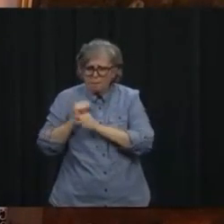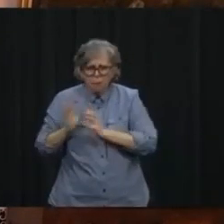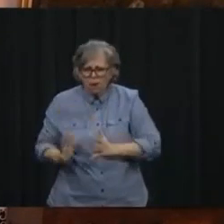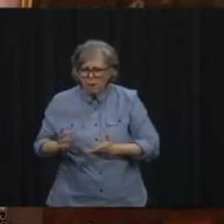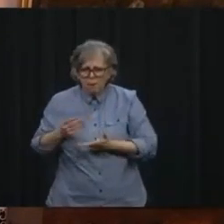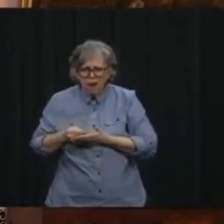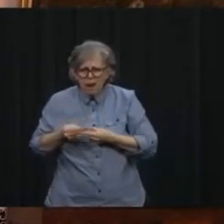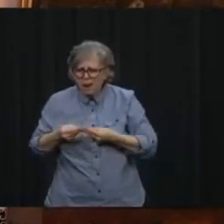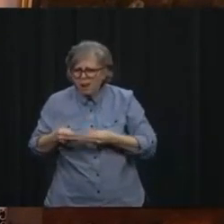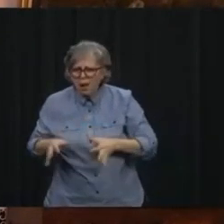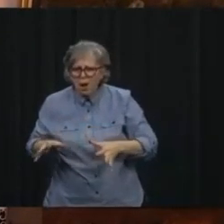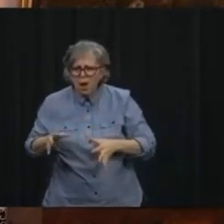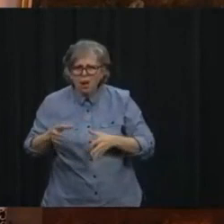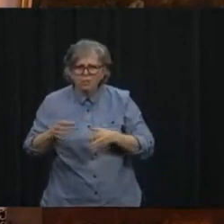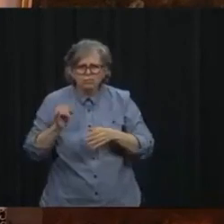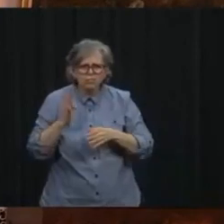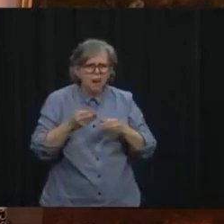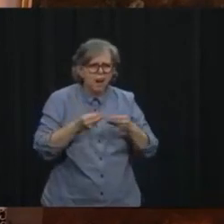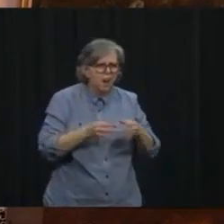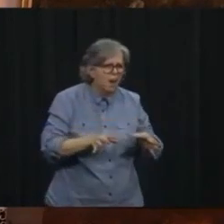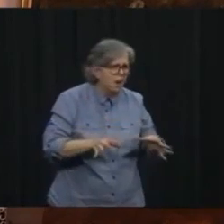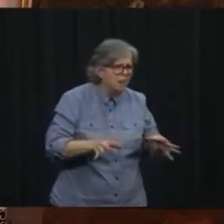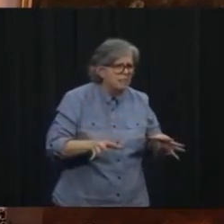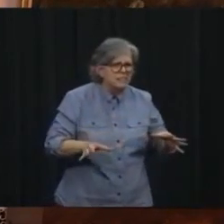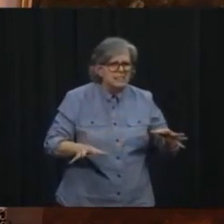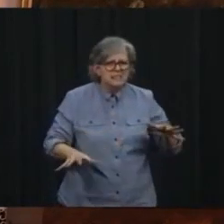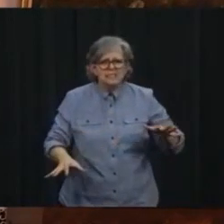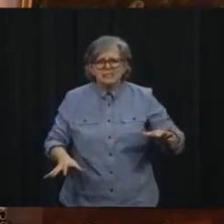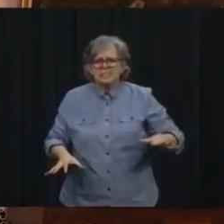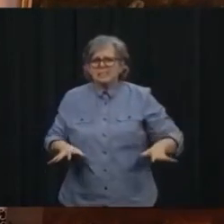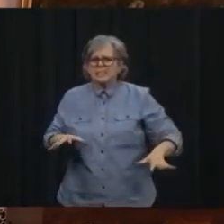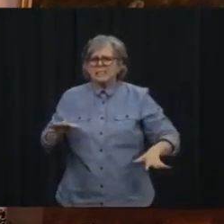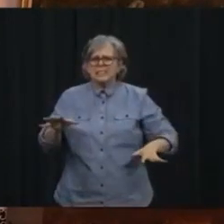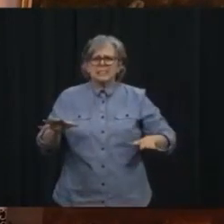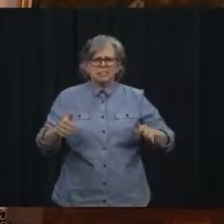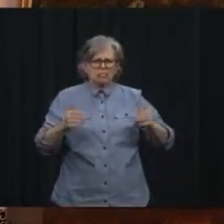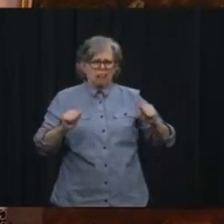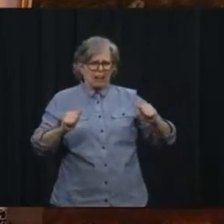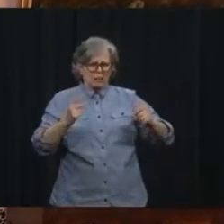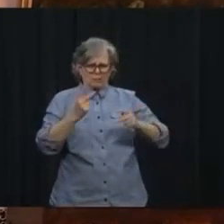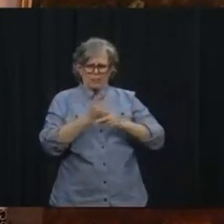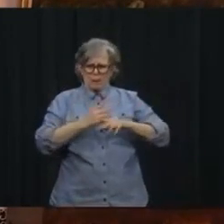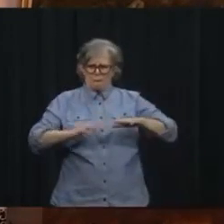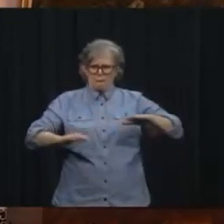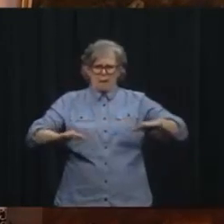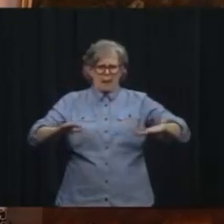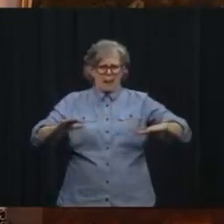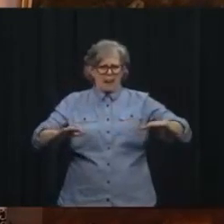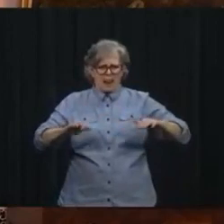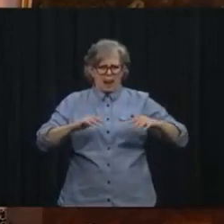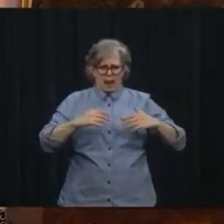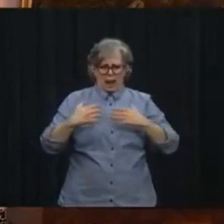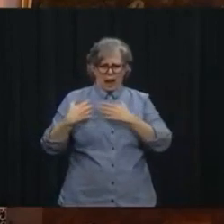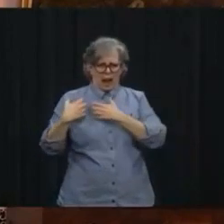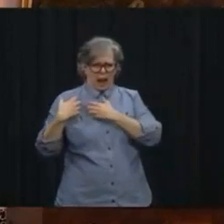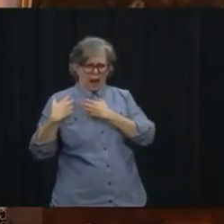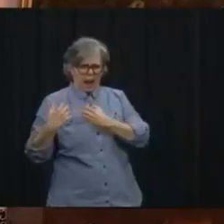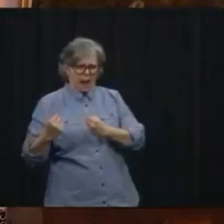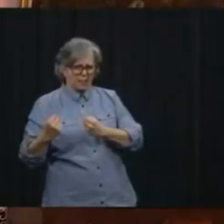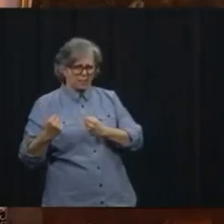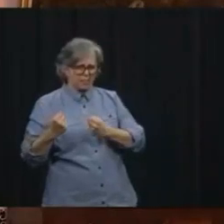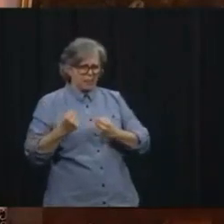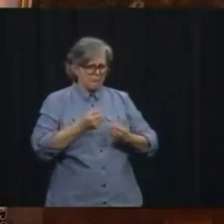shining. We talked about how difficult it is to build these systems when it's in the middle of the eye of the storm.